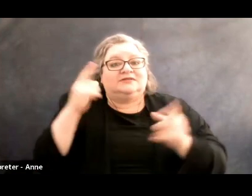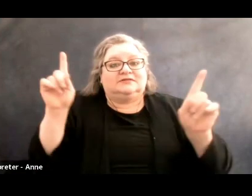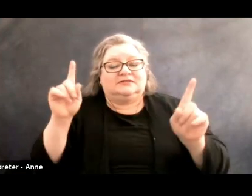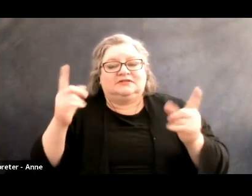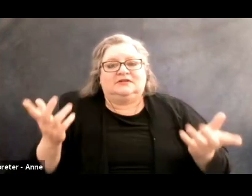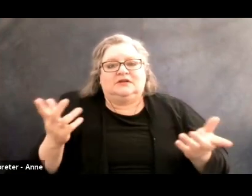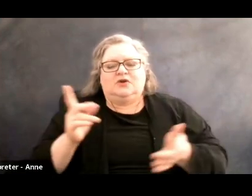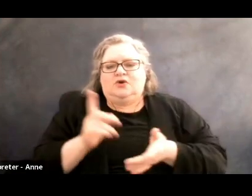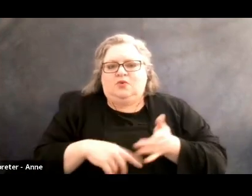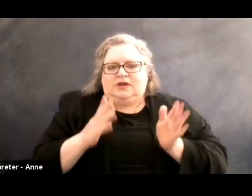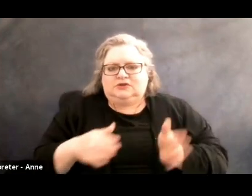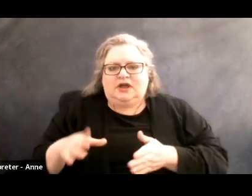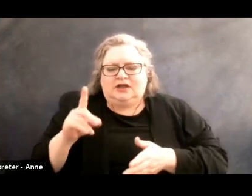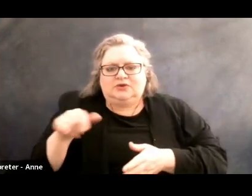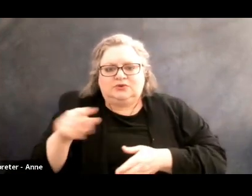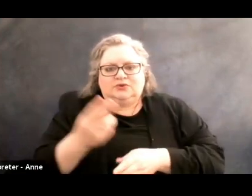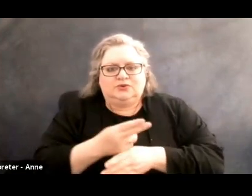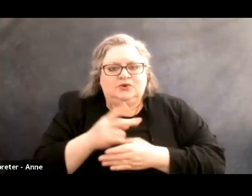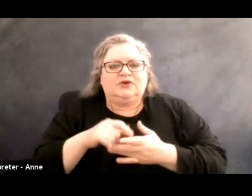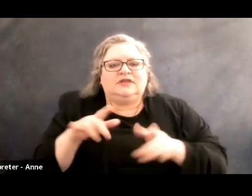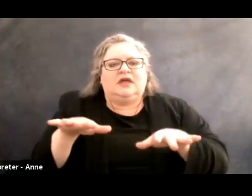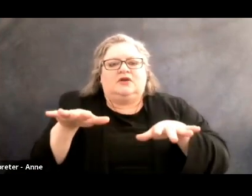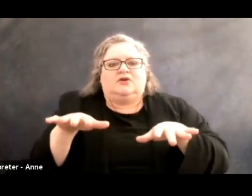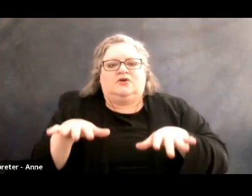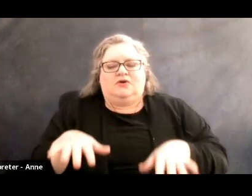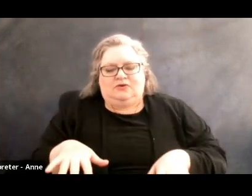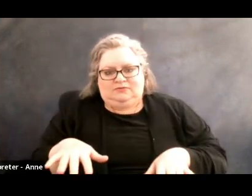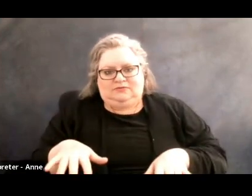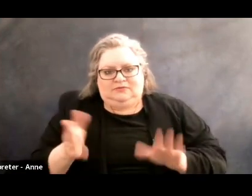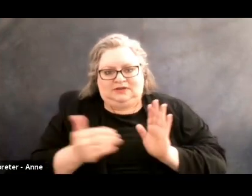What strategies do you use that help calm you back down?